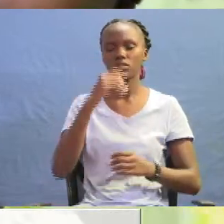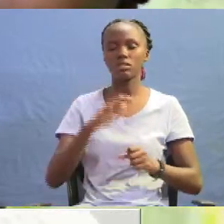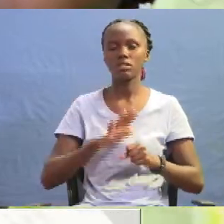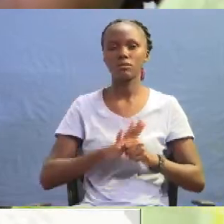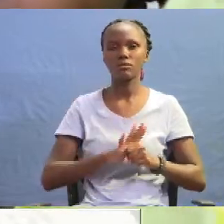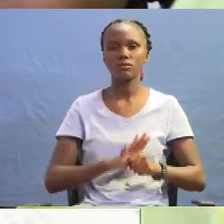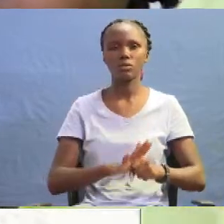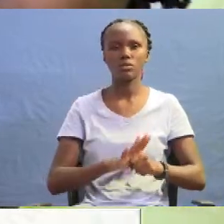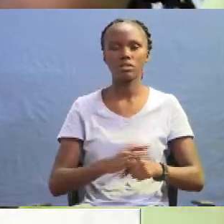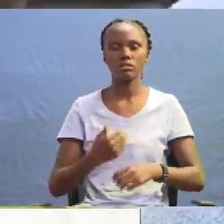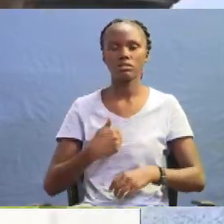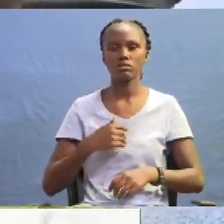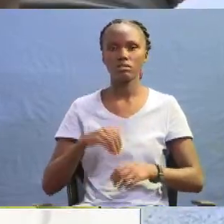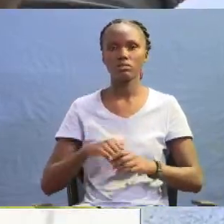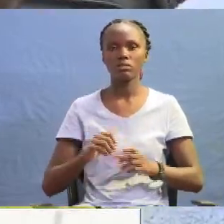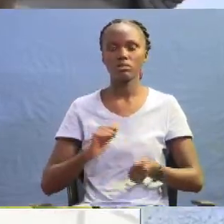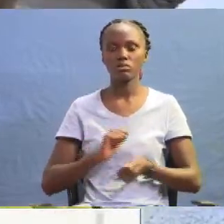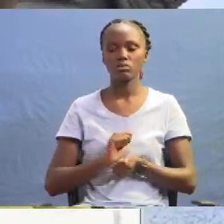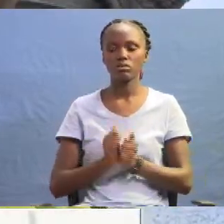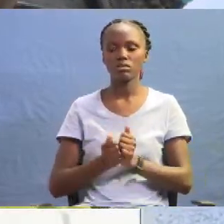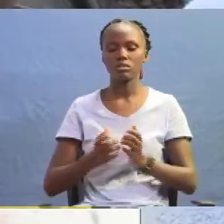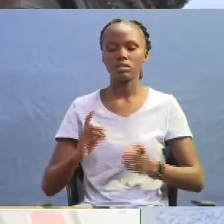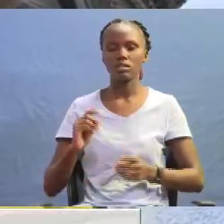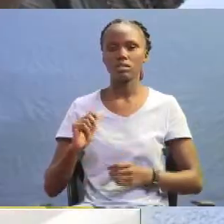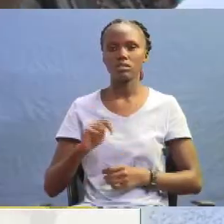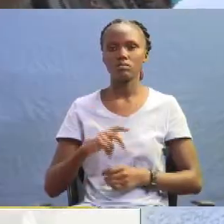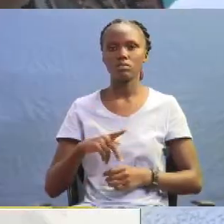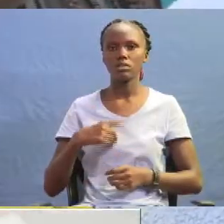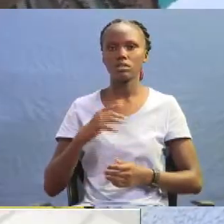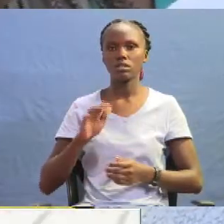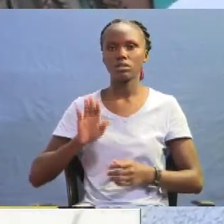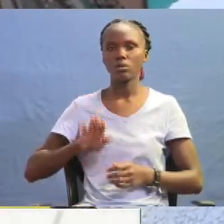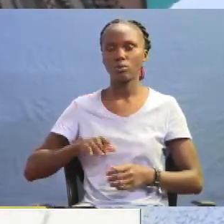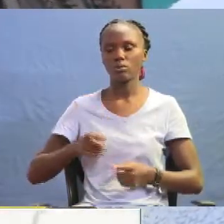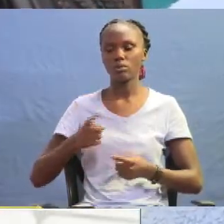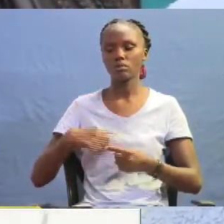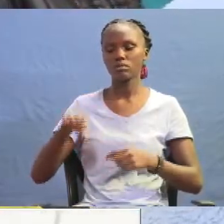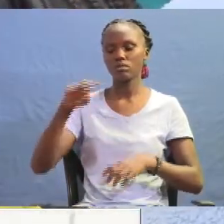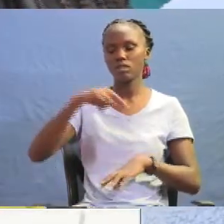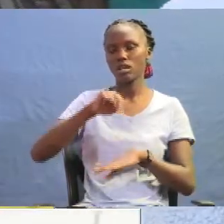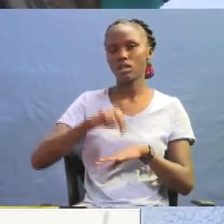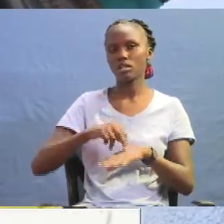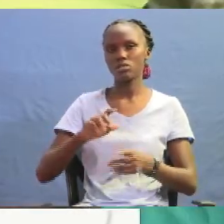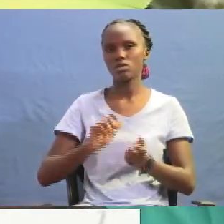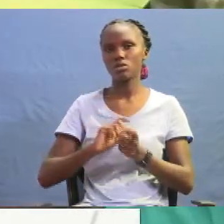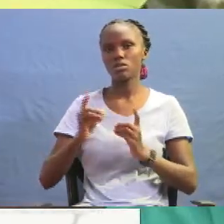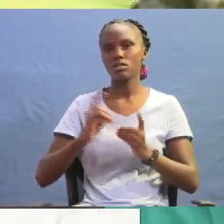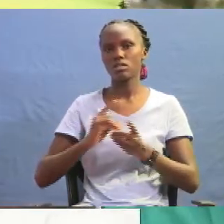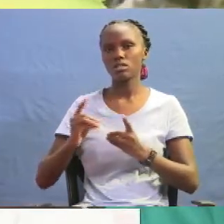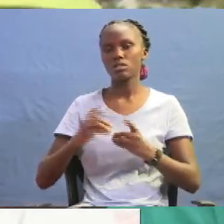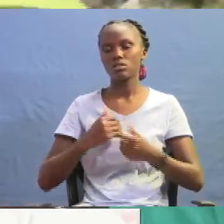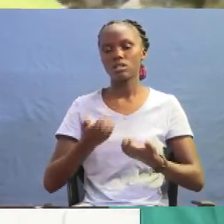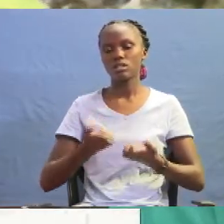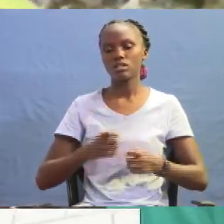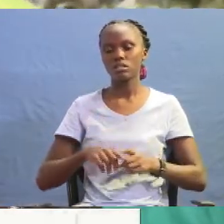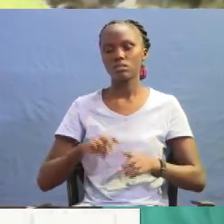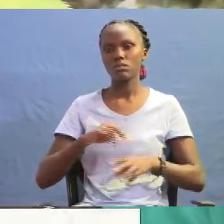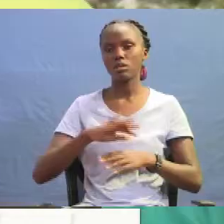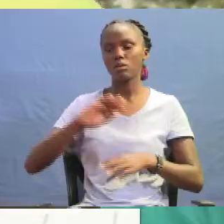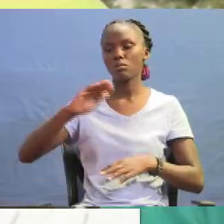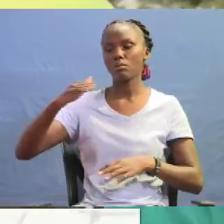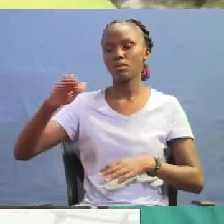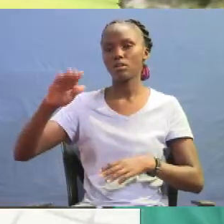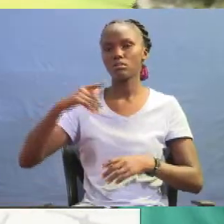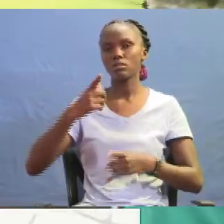intimidation is a testament to the resilience. The DCP women leaders are now calling on the National Cohesion and Integration Commission and Parliament's Powers